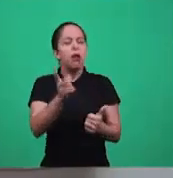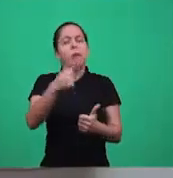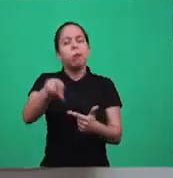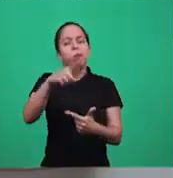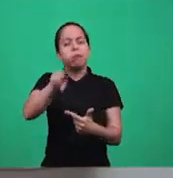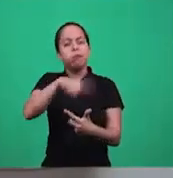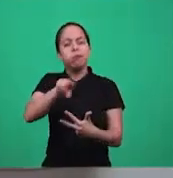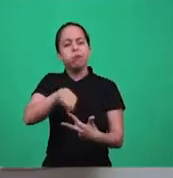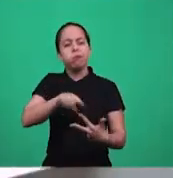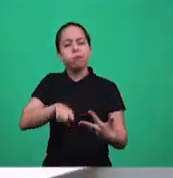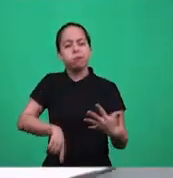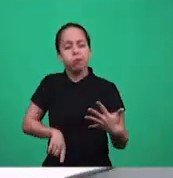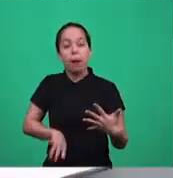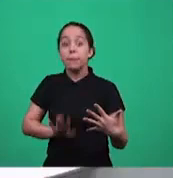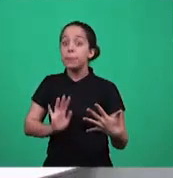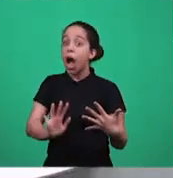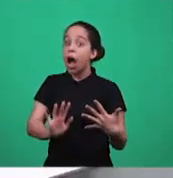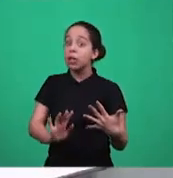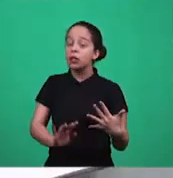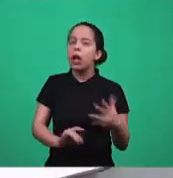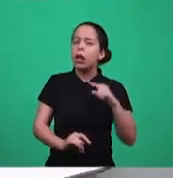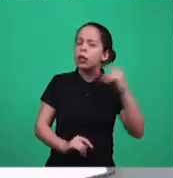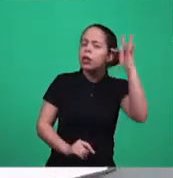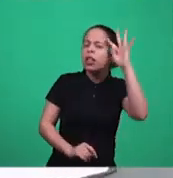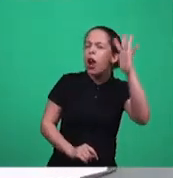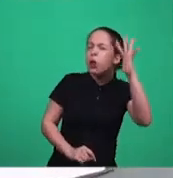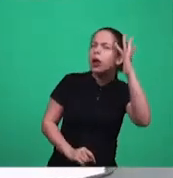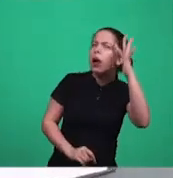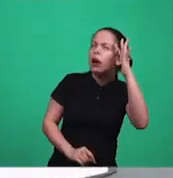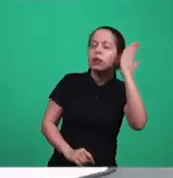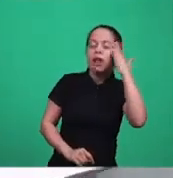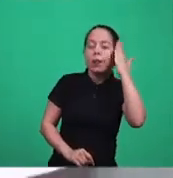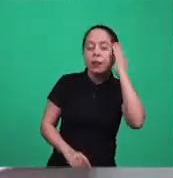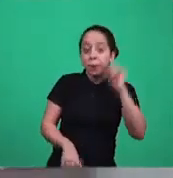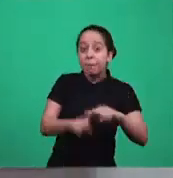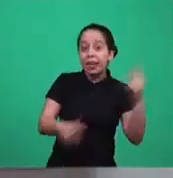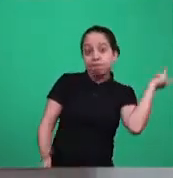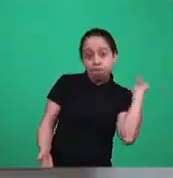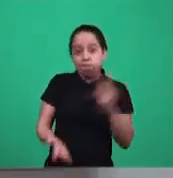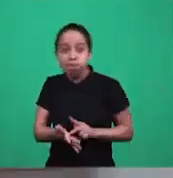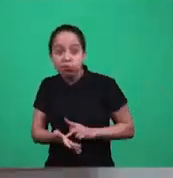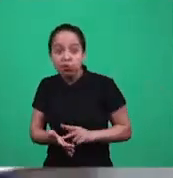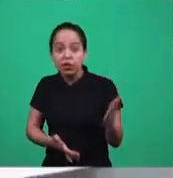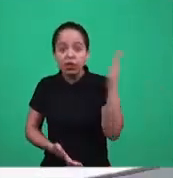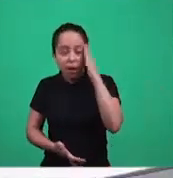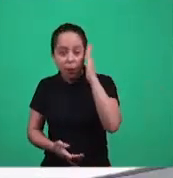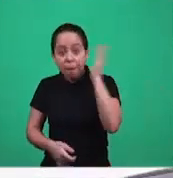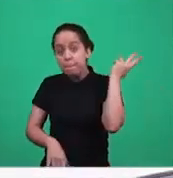that. But at the time to live the practice, what the word says,